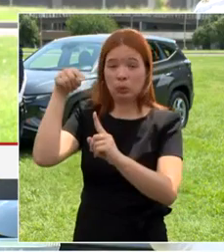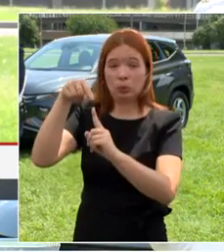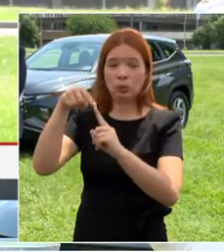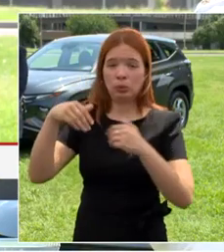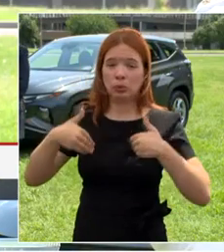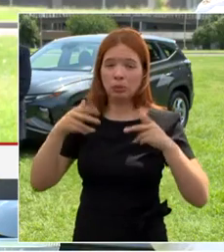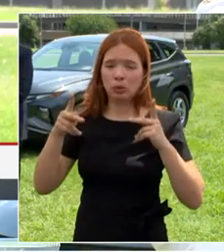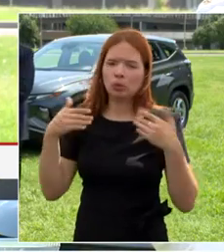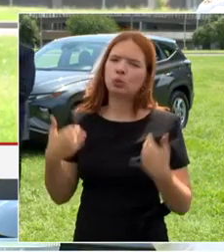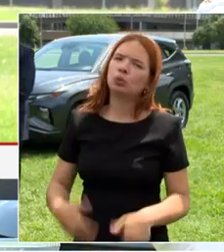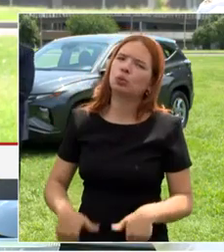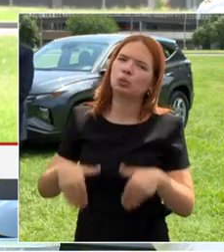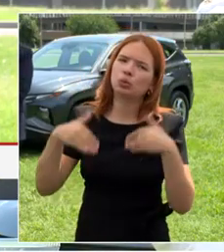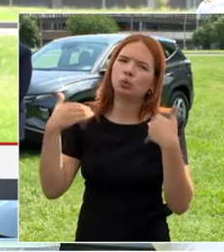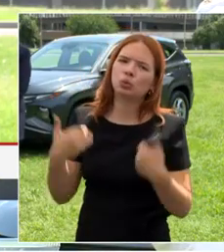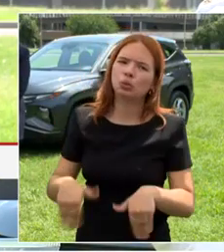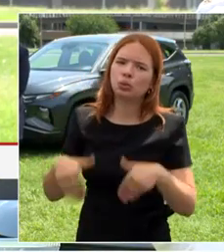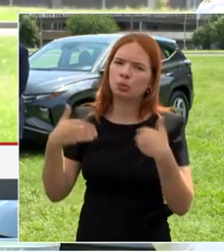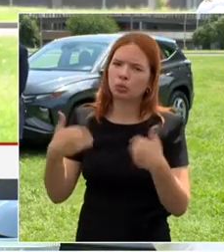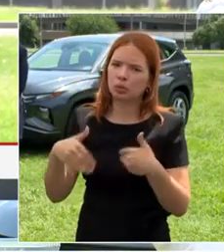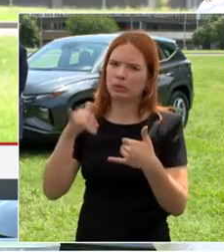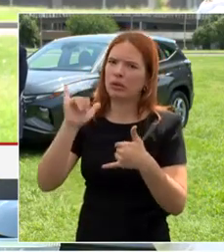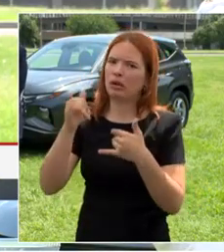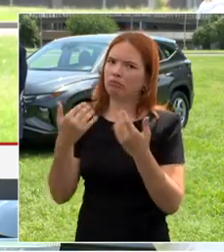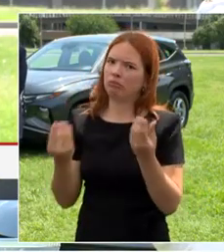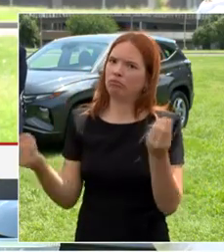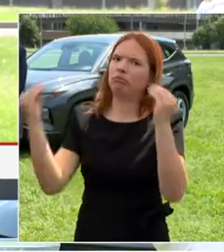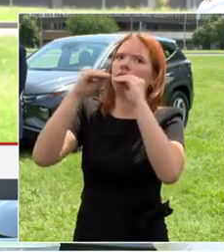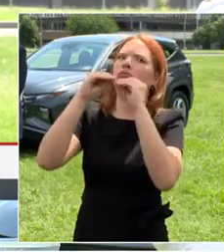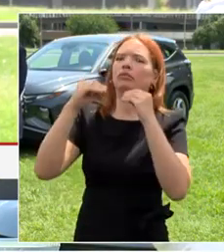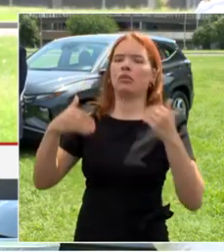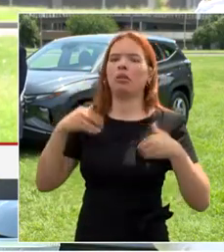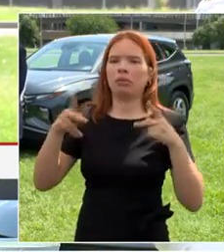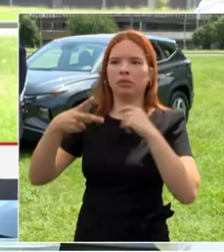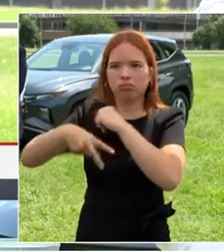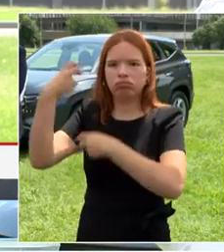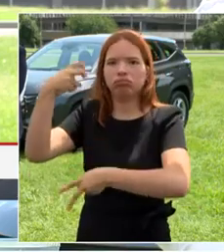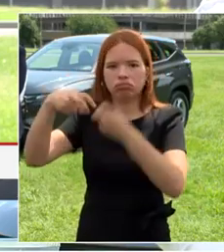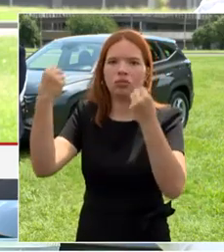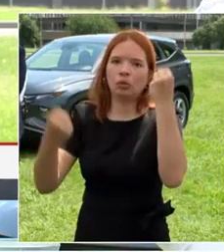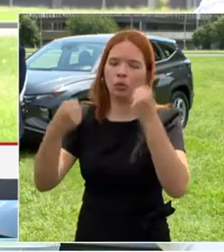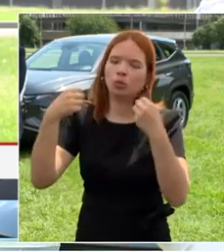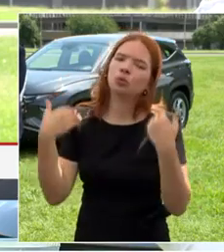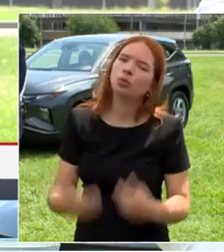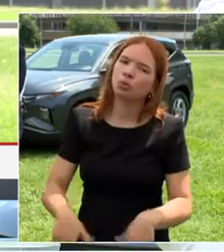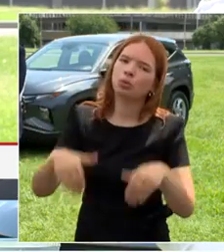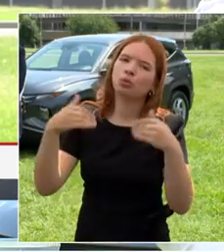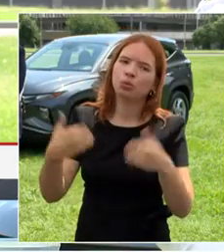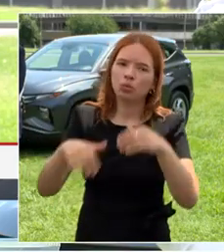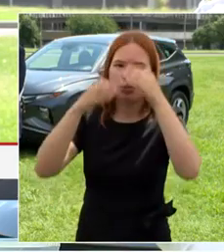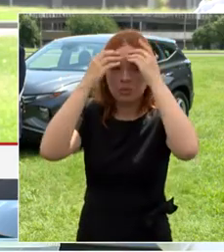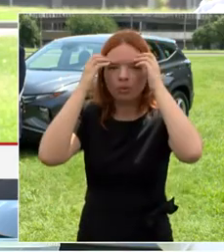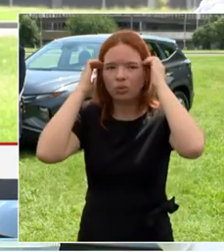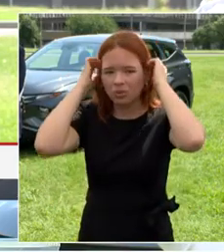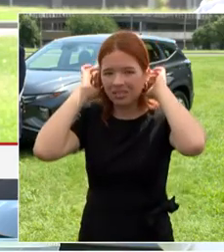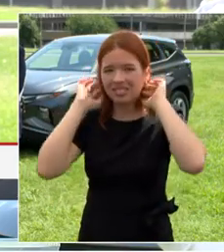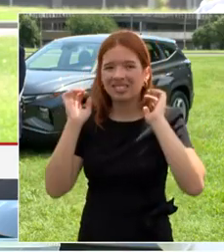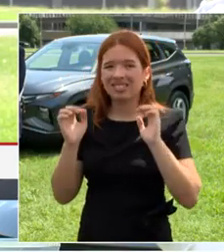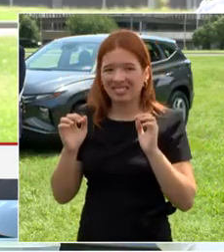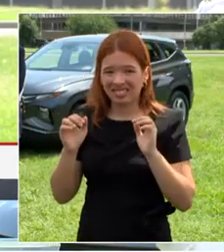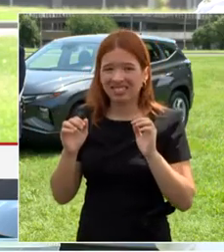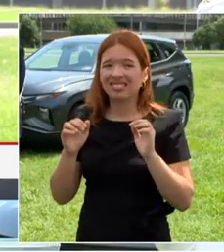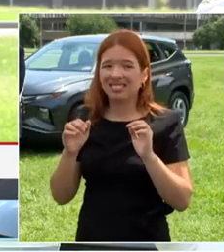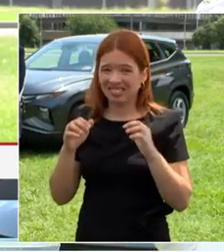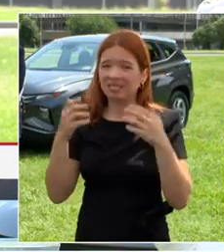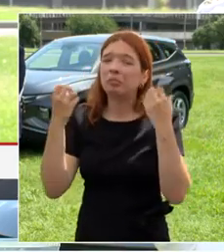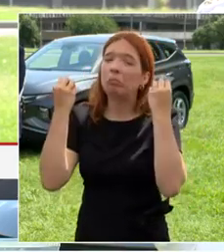to juveniles, our carjackings, and we have had a significant number of arrests associated with some of those carjackings,